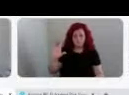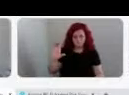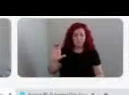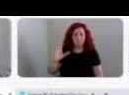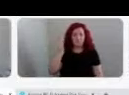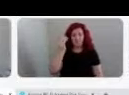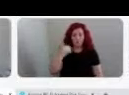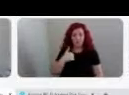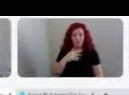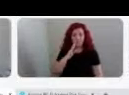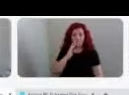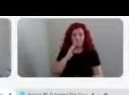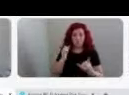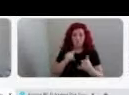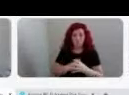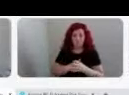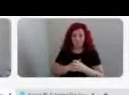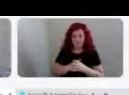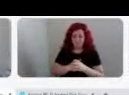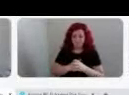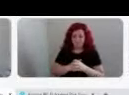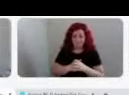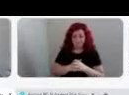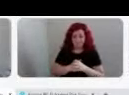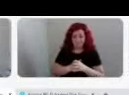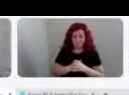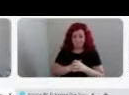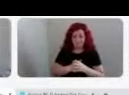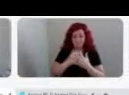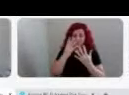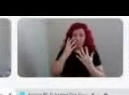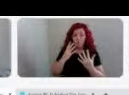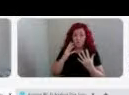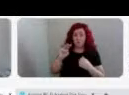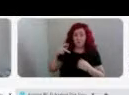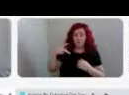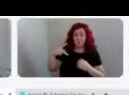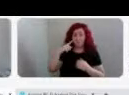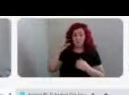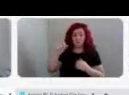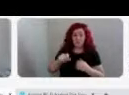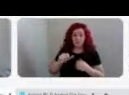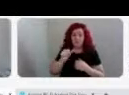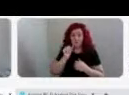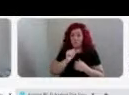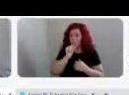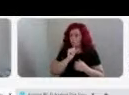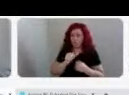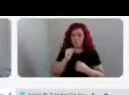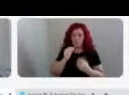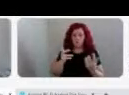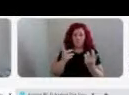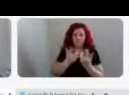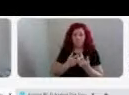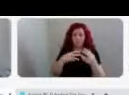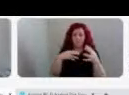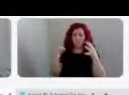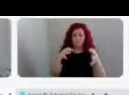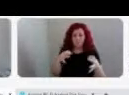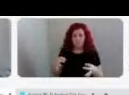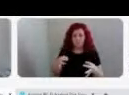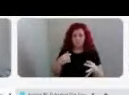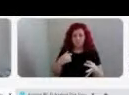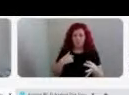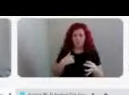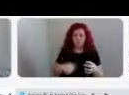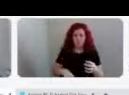speaking today unfortunately the maps that are currently being proposed for southern arizona do not appear to fit the description that i was